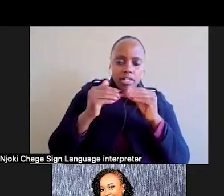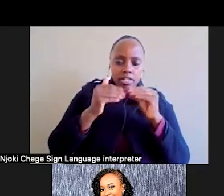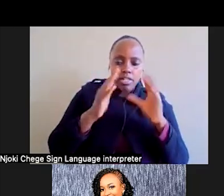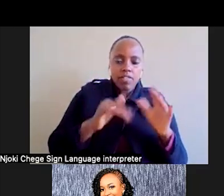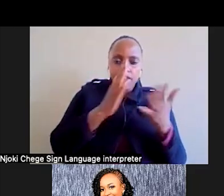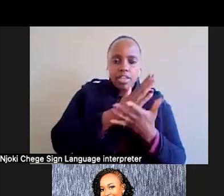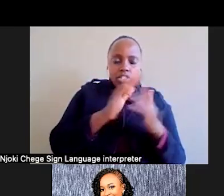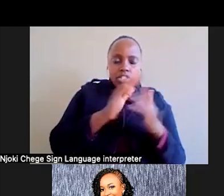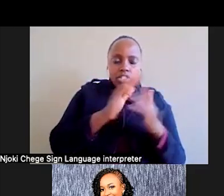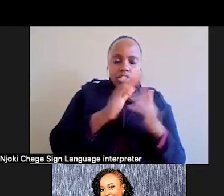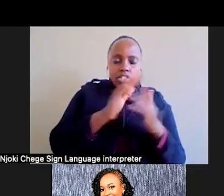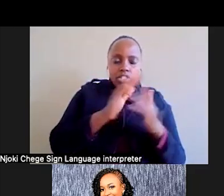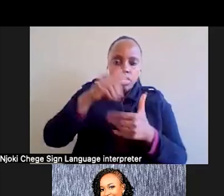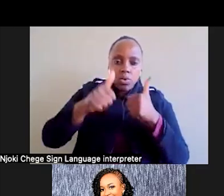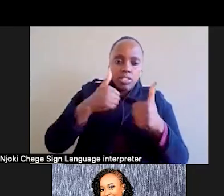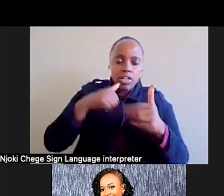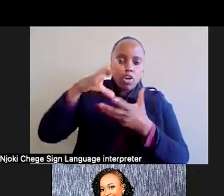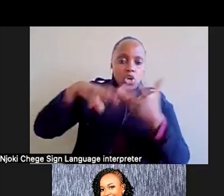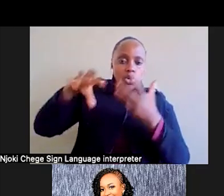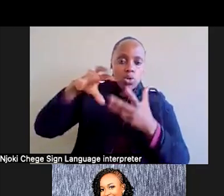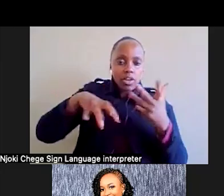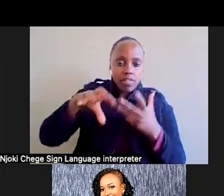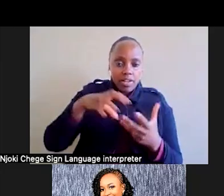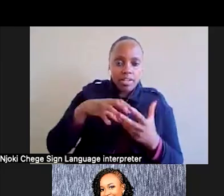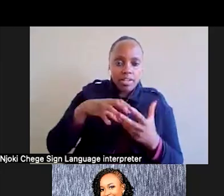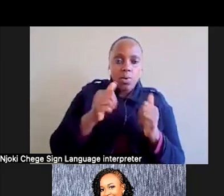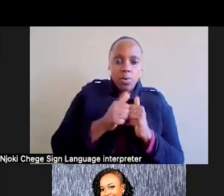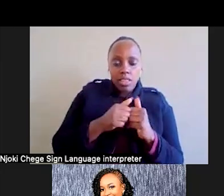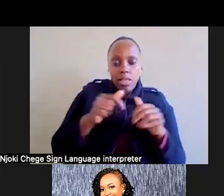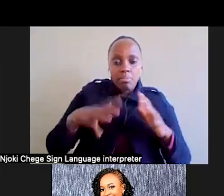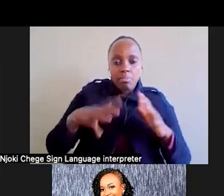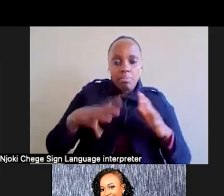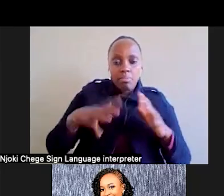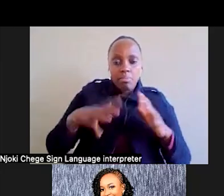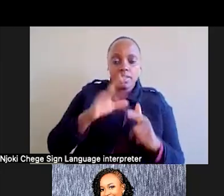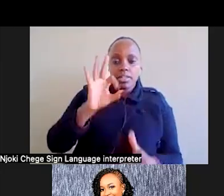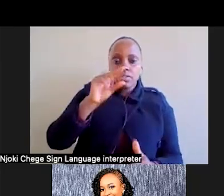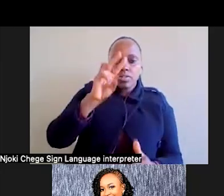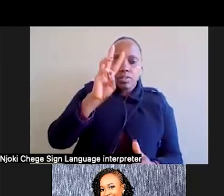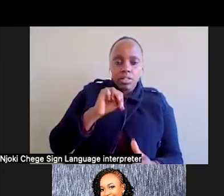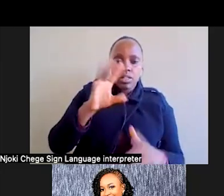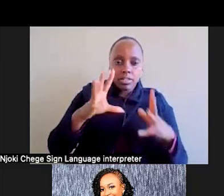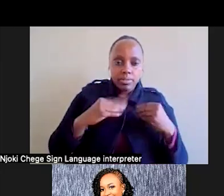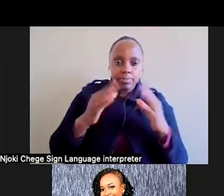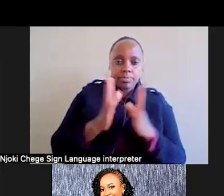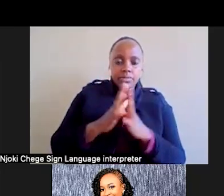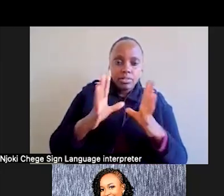cause confusion among followers about whether FGM is acceptable